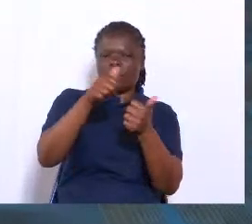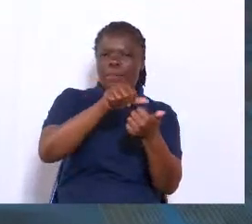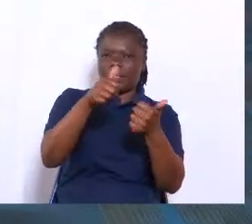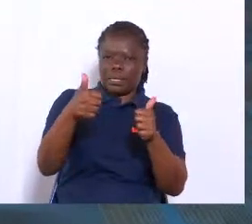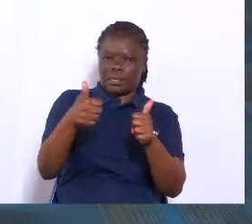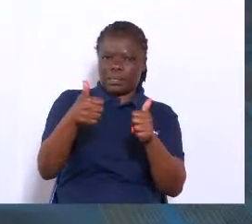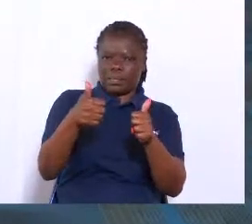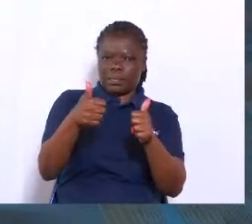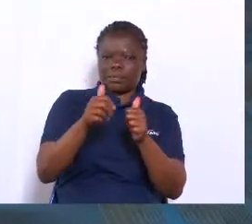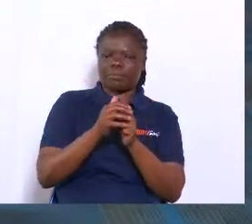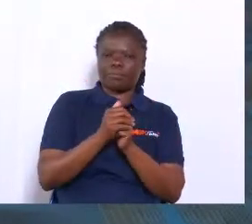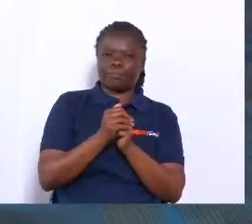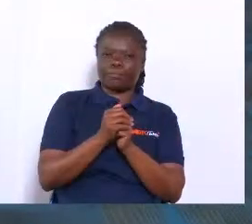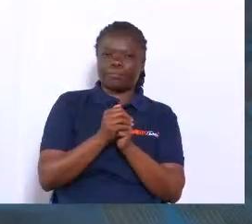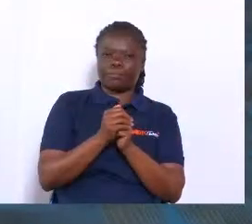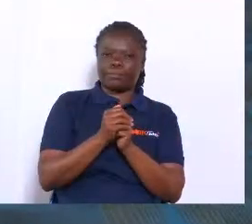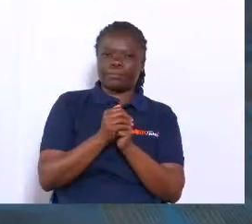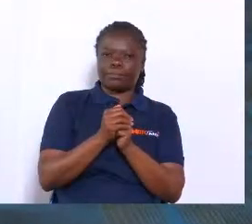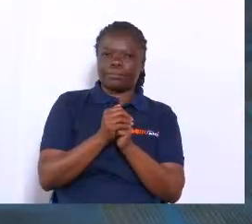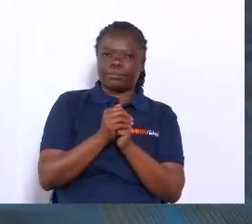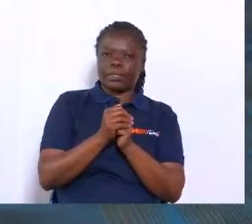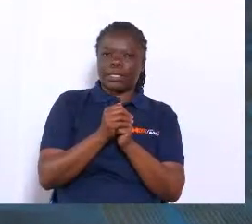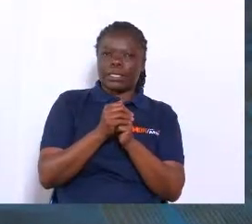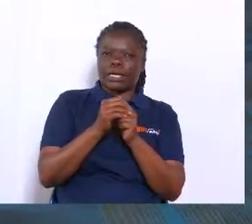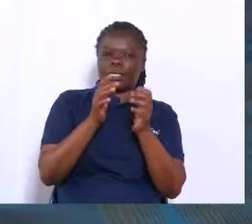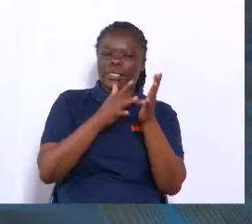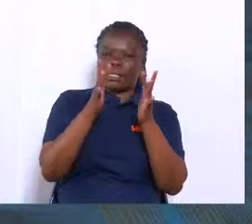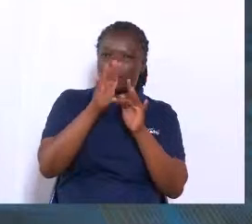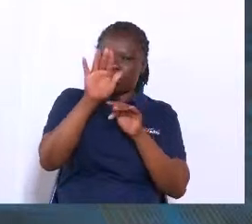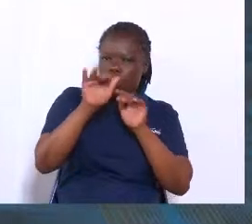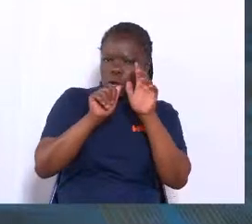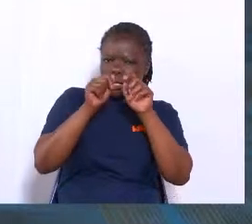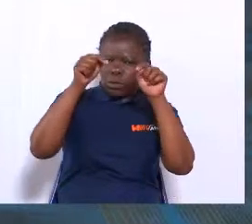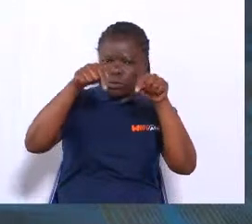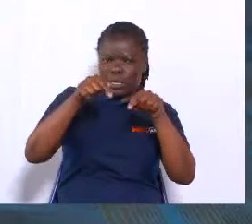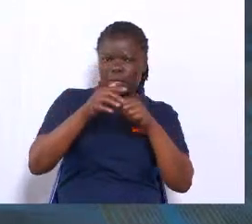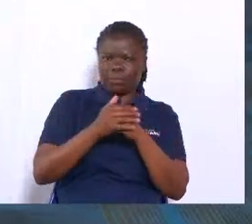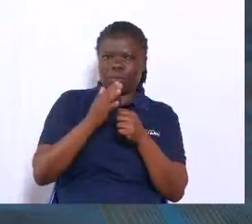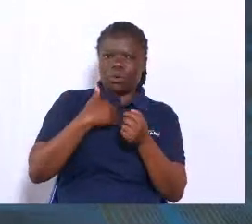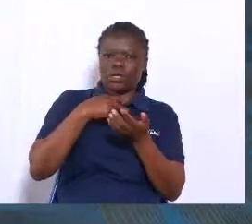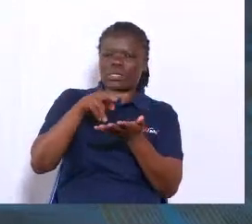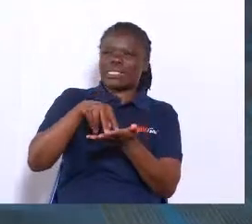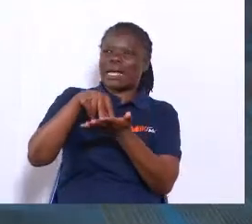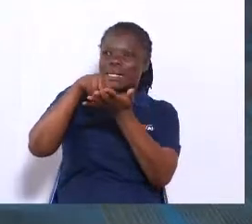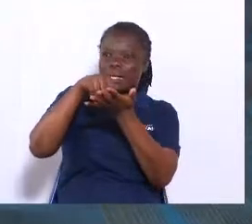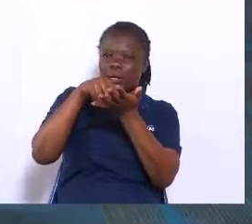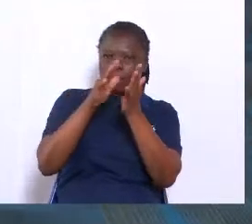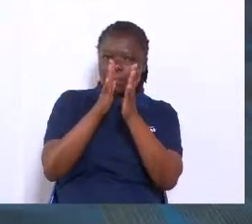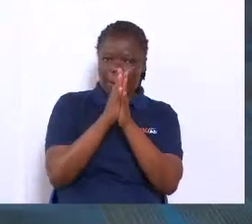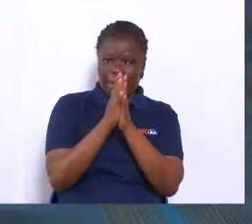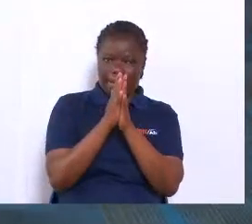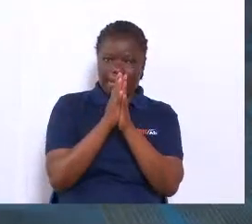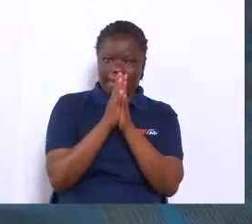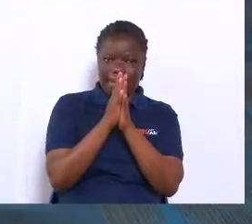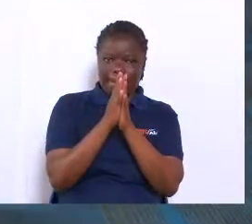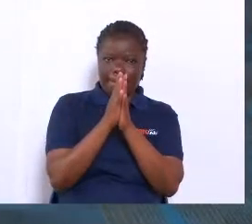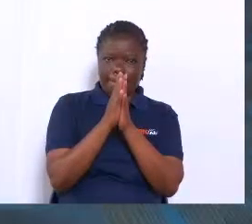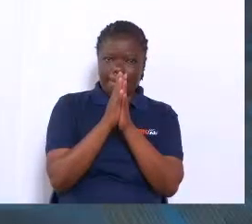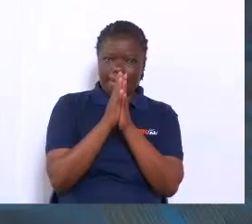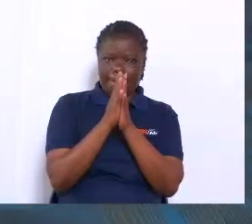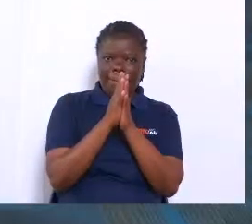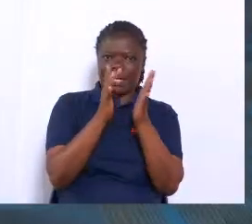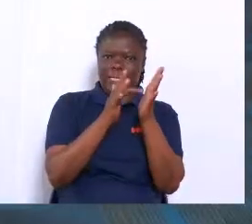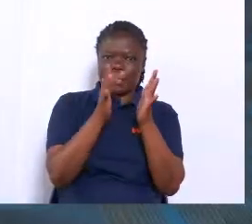you've drifted far away, and Jesus is calling you back. We're going to stand to pray. Would you stand with me now? And Jesus